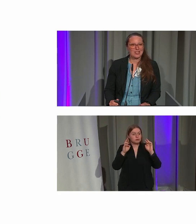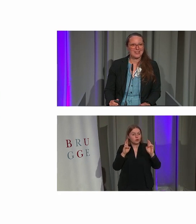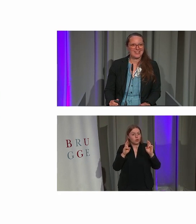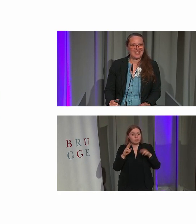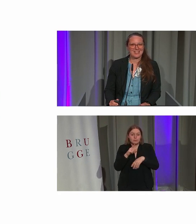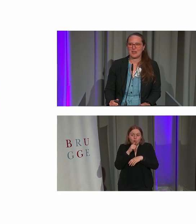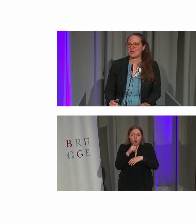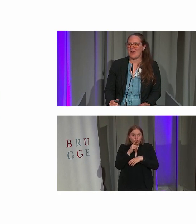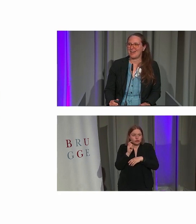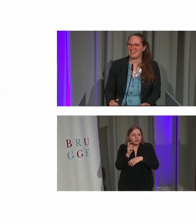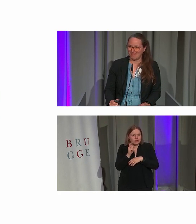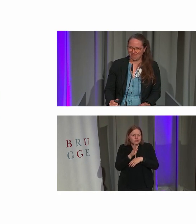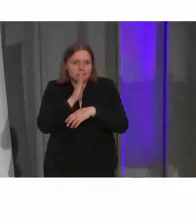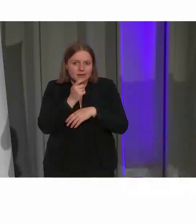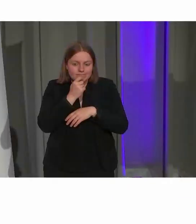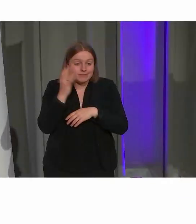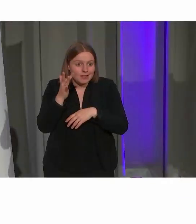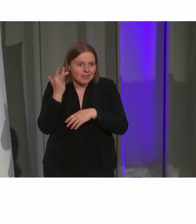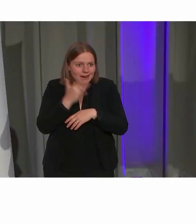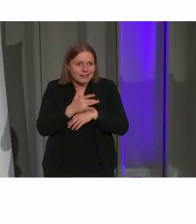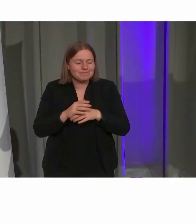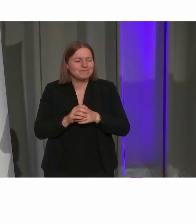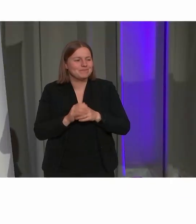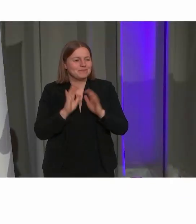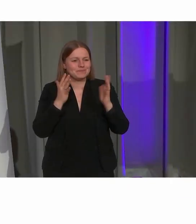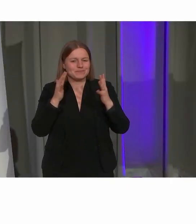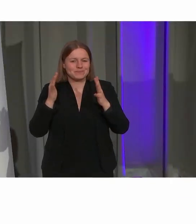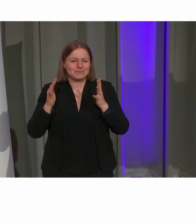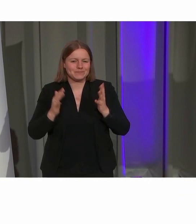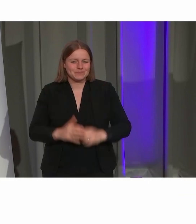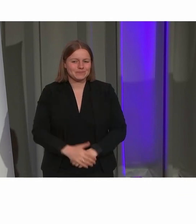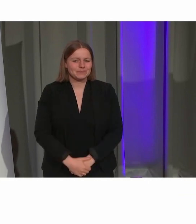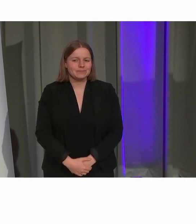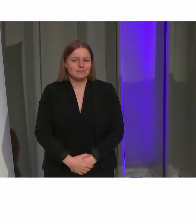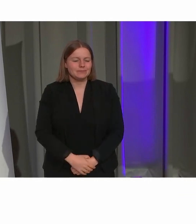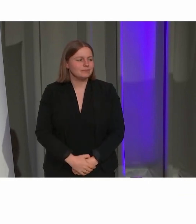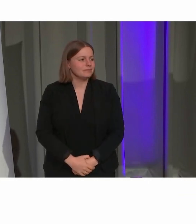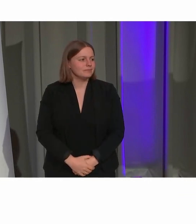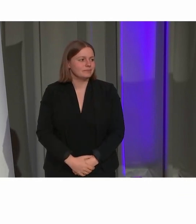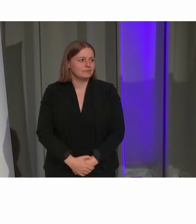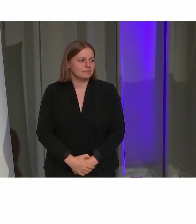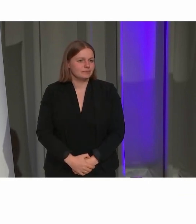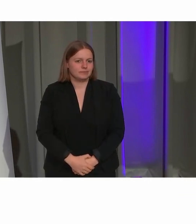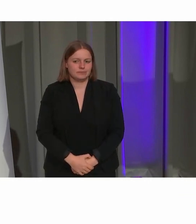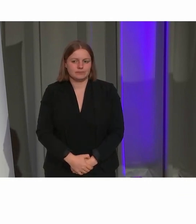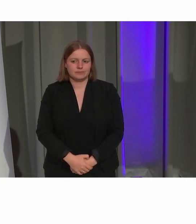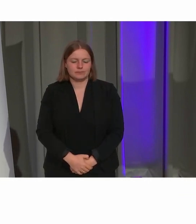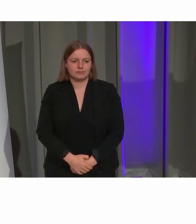policy online. I hope you will have a nice lunch. Thank you for your attention.